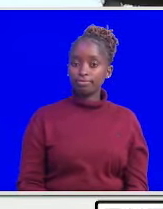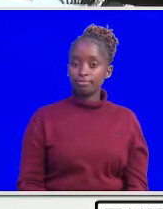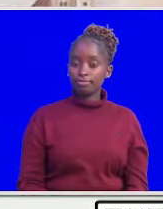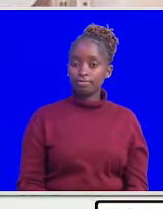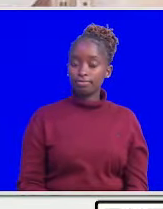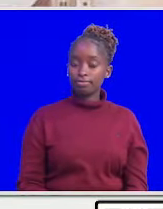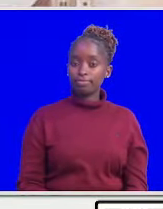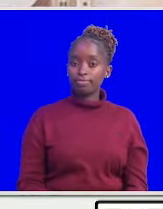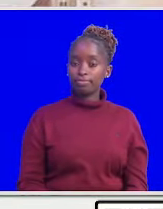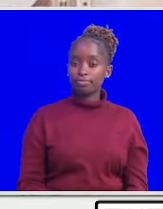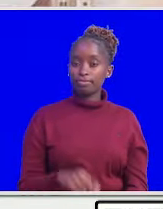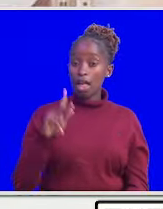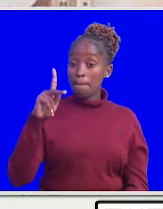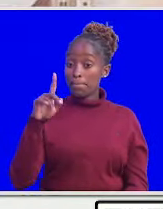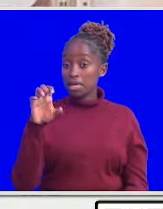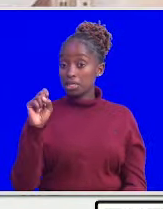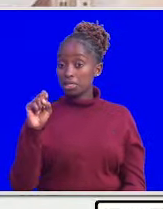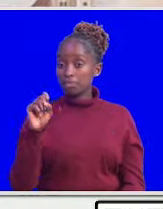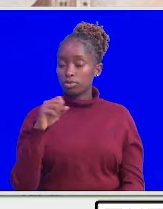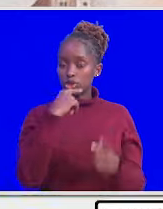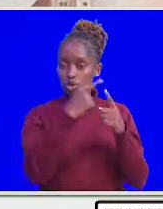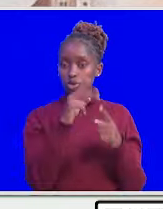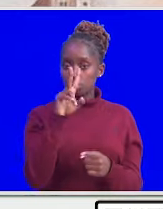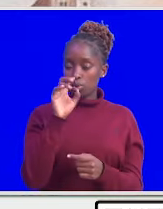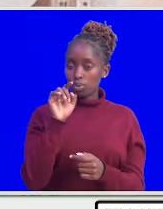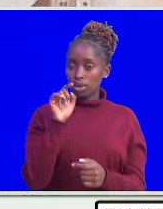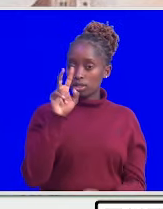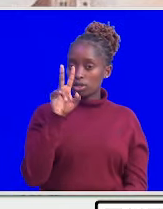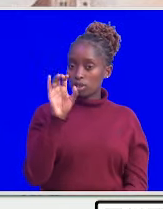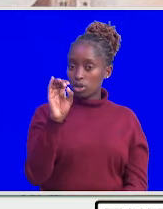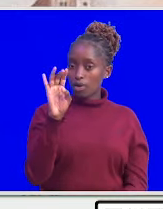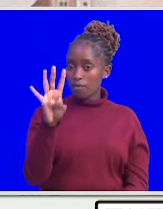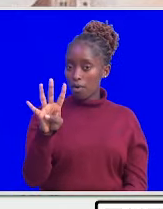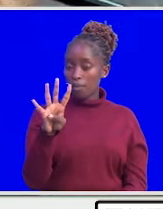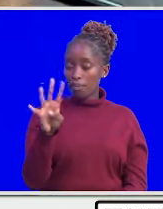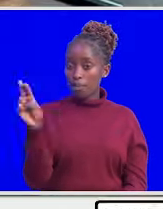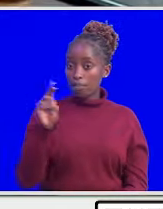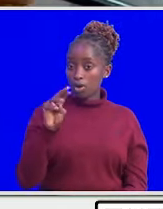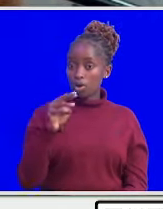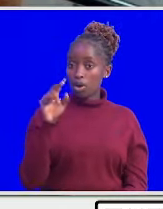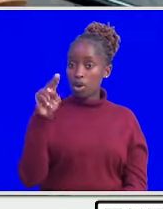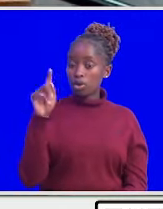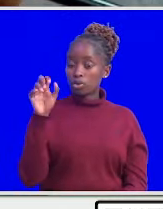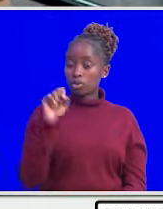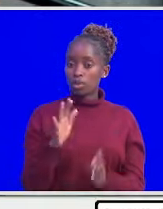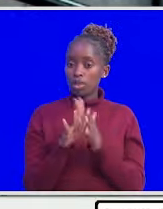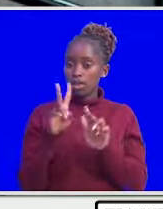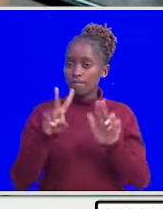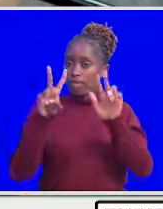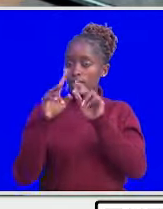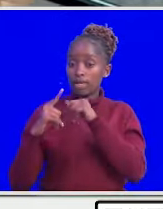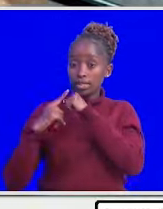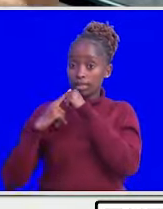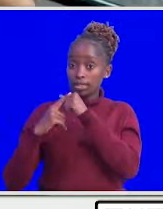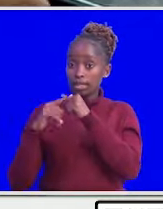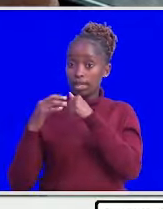PS. A total 2.04 billion currency notes with monetary value of